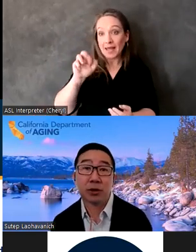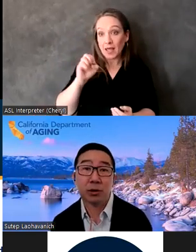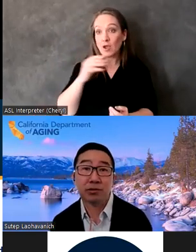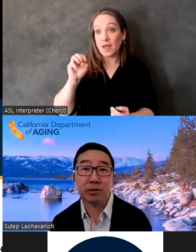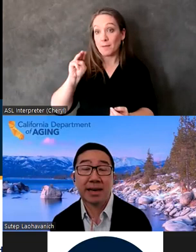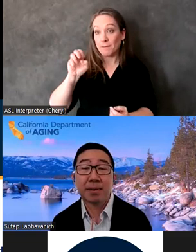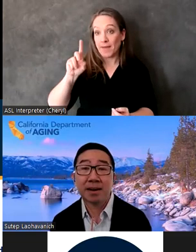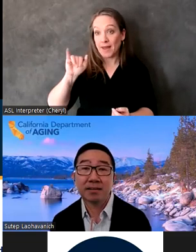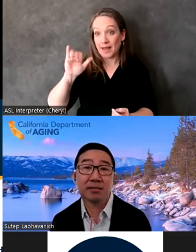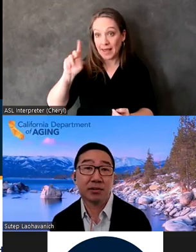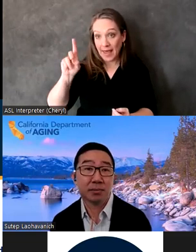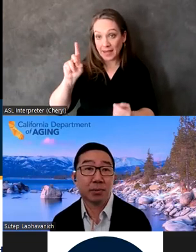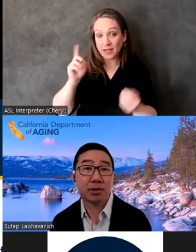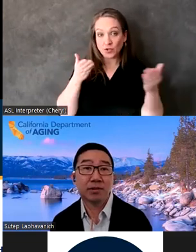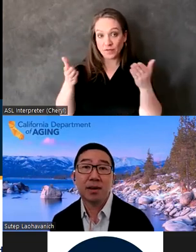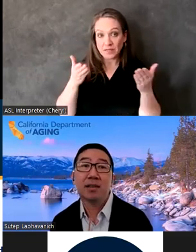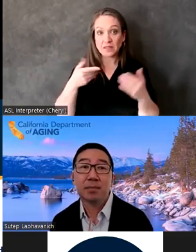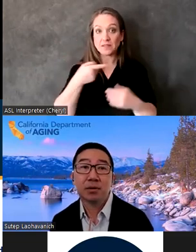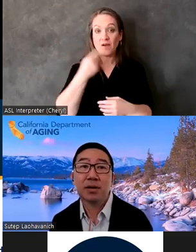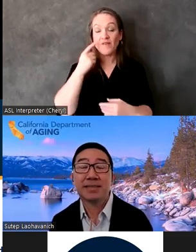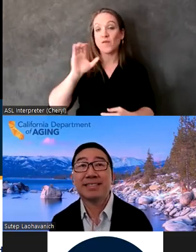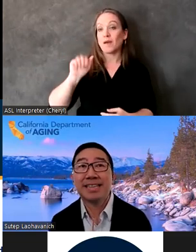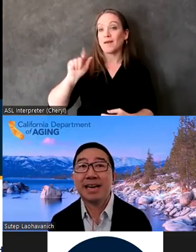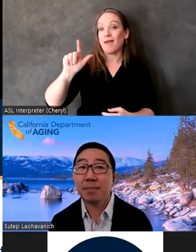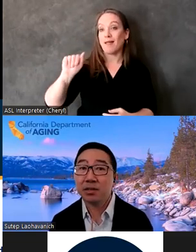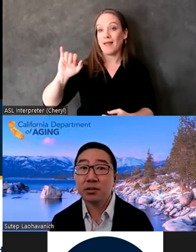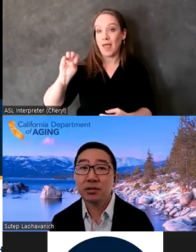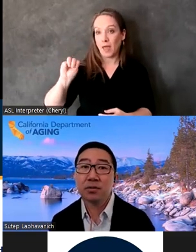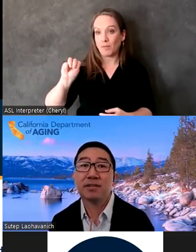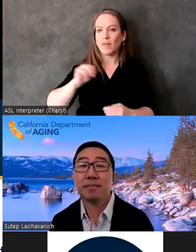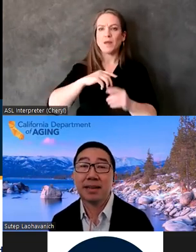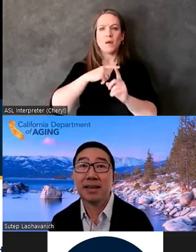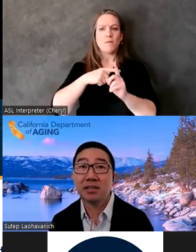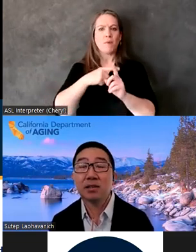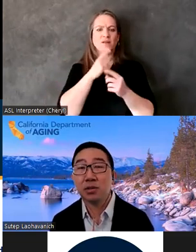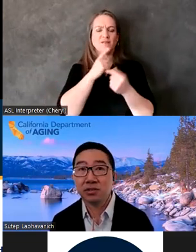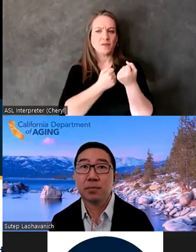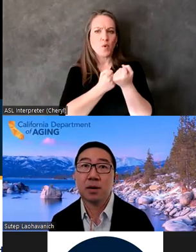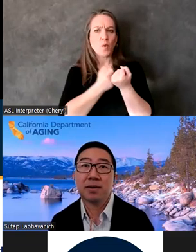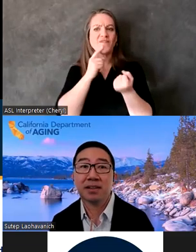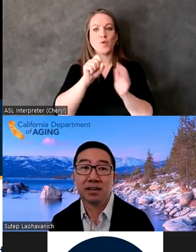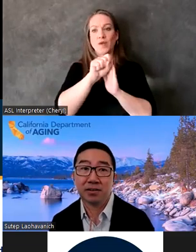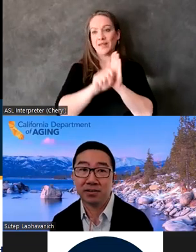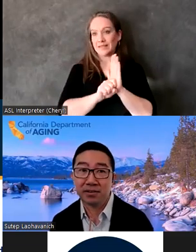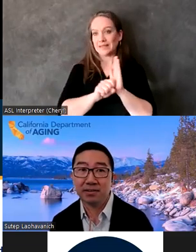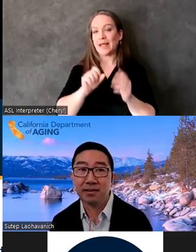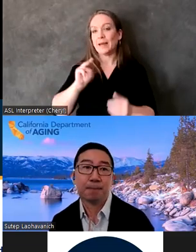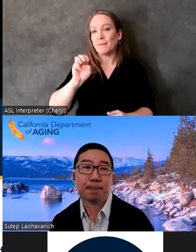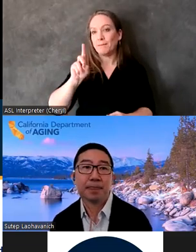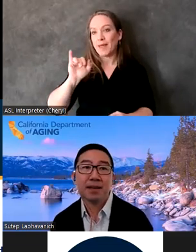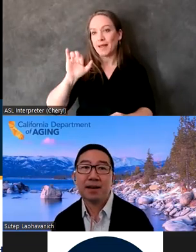waiver renewals. So that positively supports the programs that CDA administers for the state Medicaid agency, which is Department of Healthcare